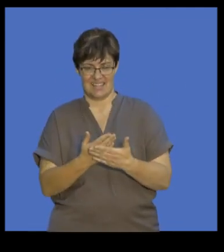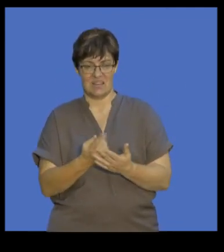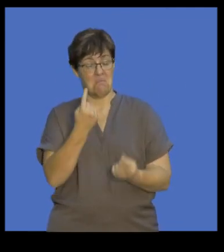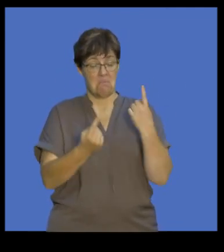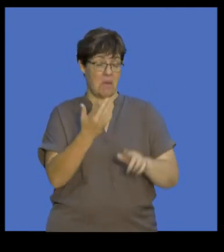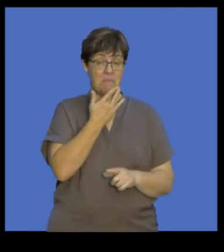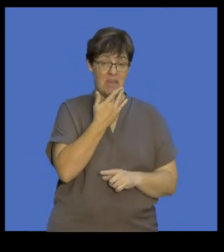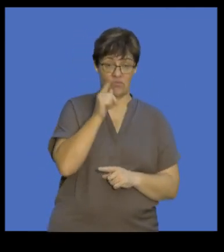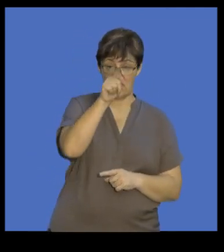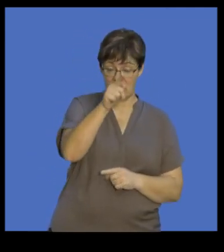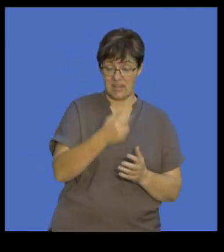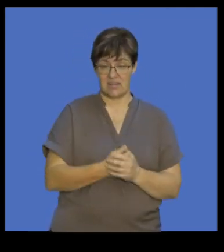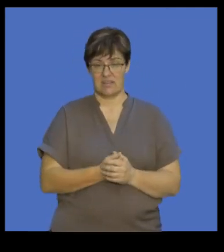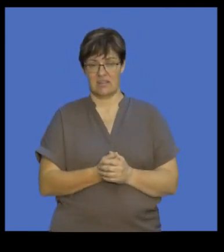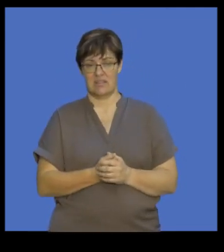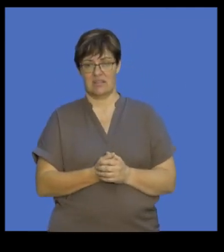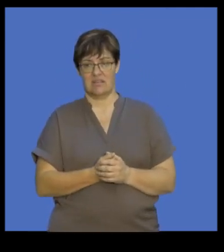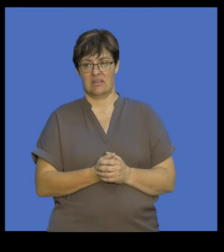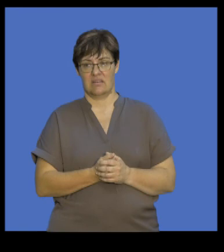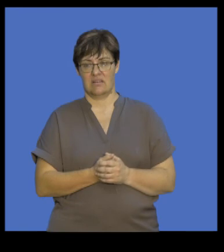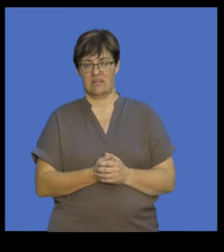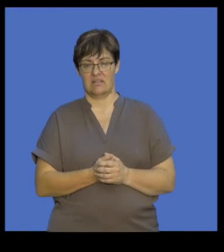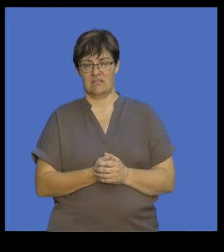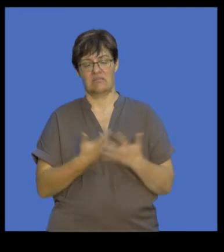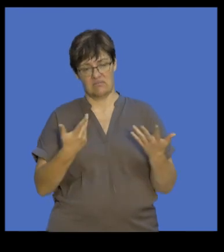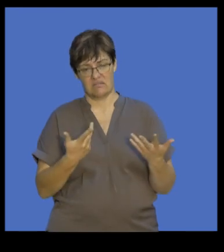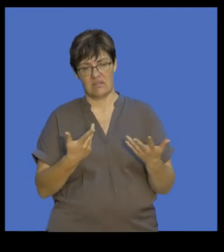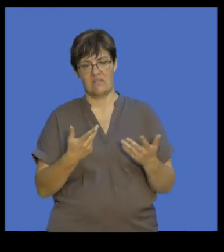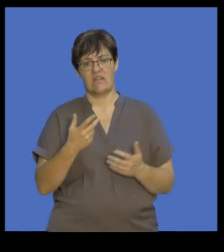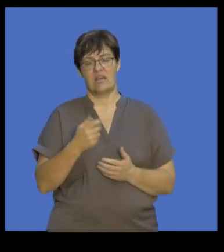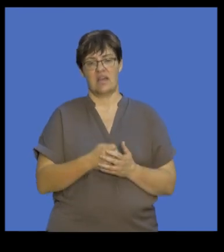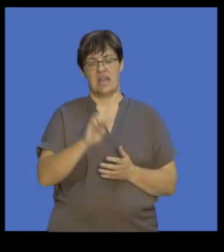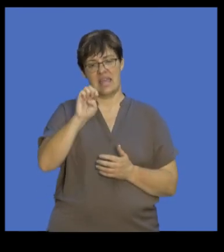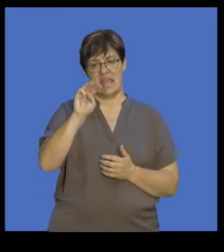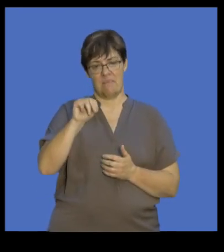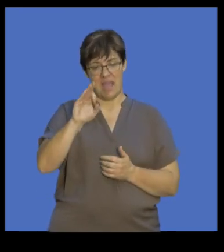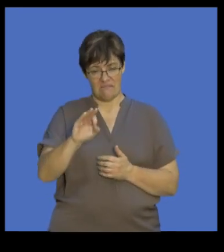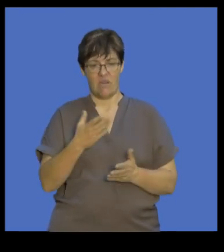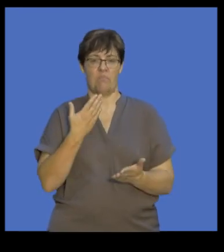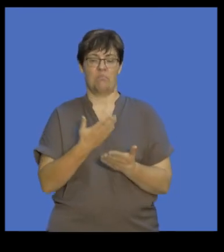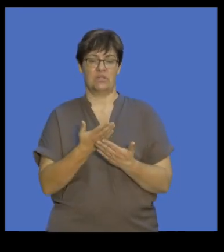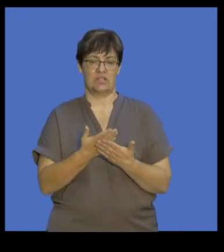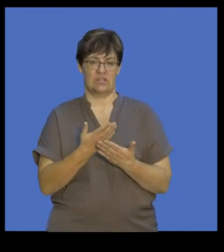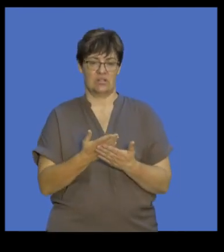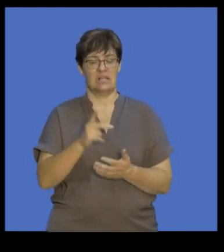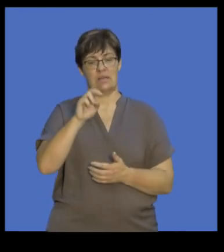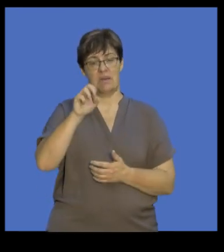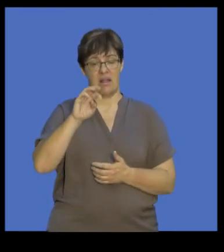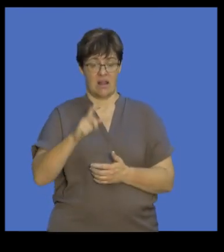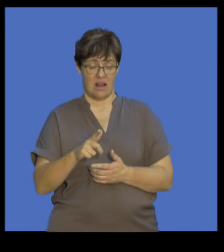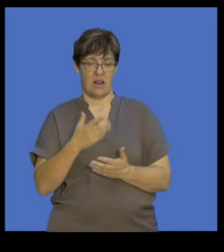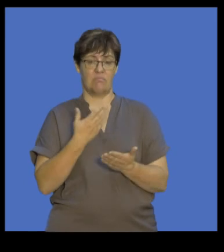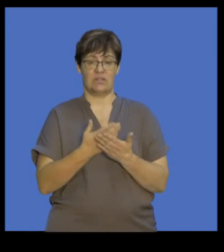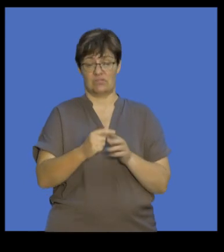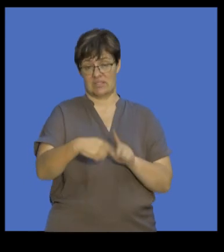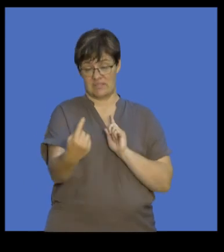measure voltage, you know, either of the battery, okay, which is in terms of the EMF and the